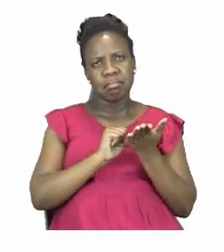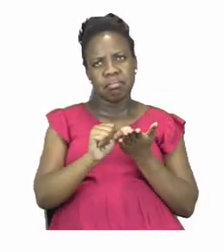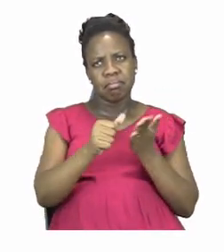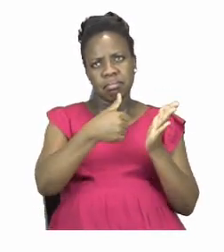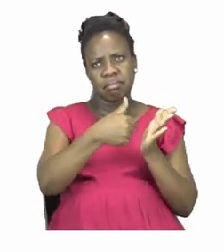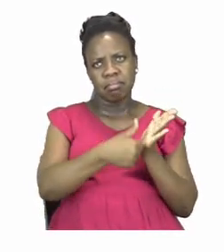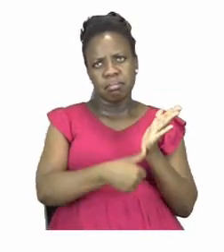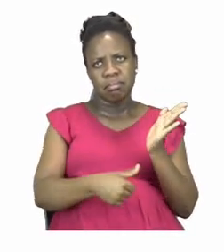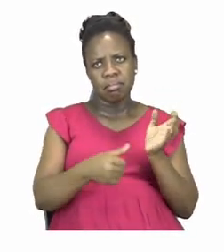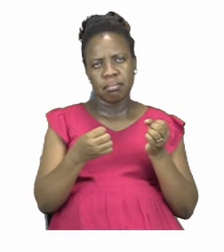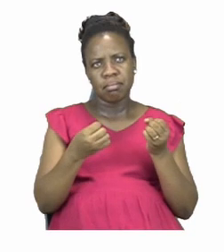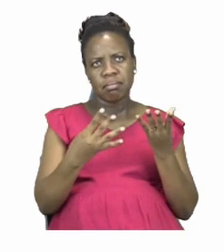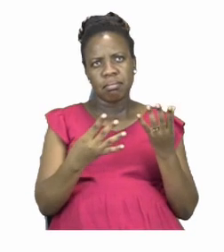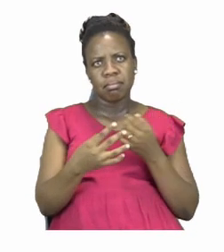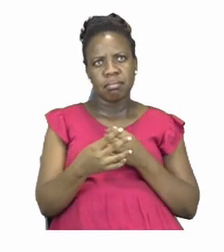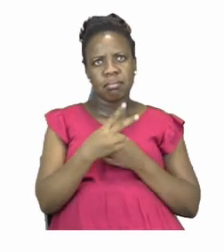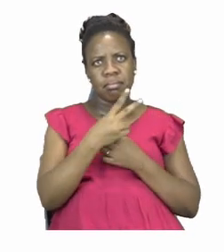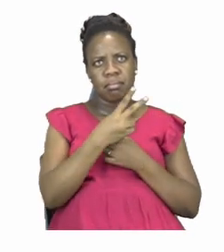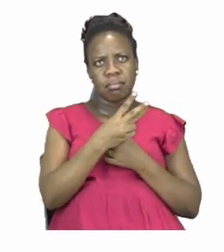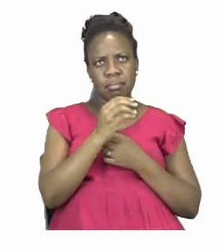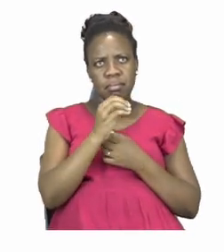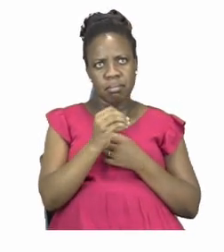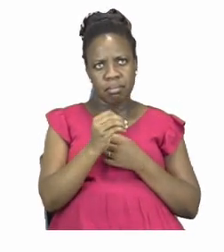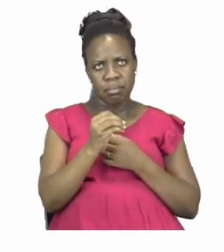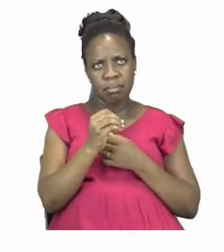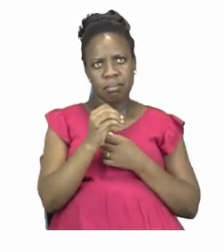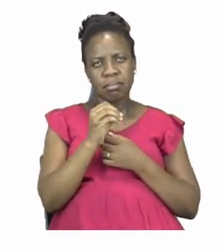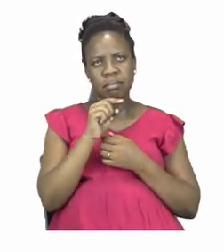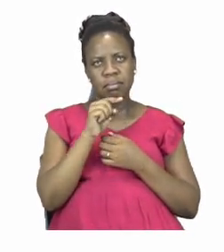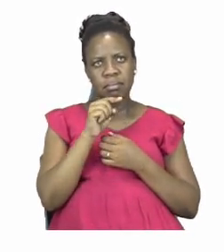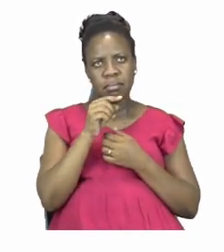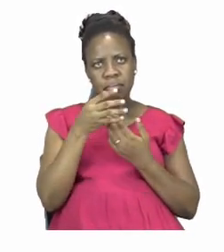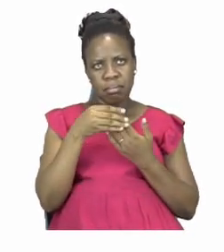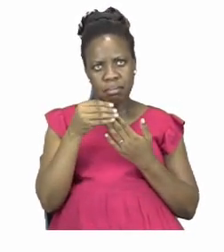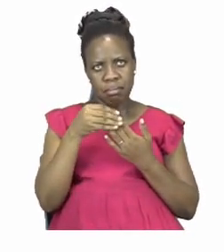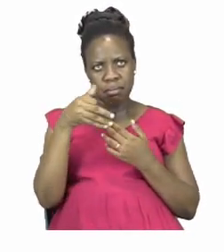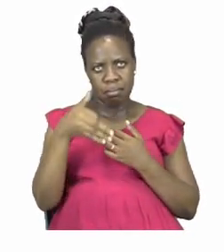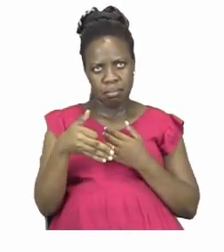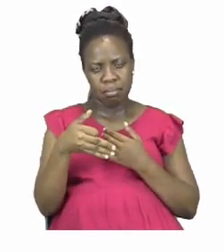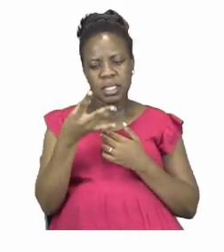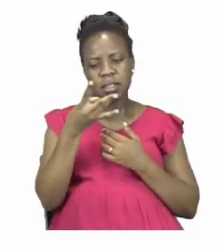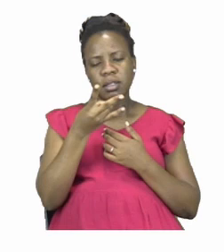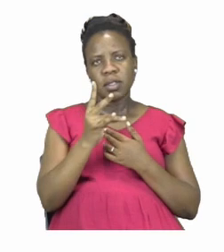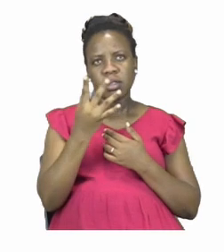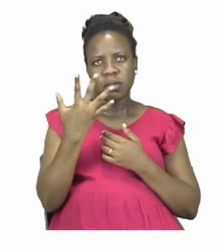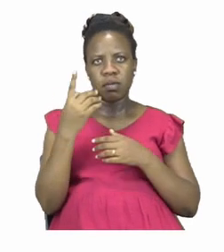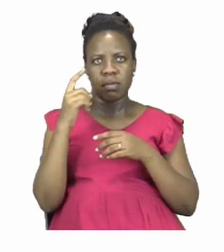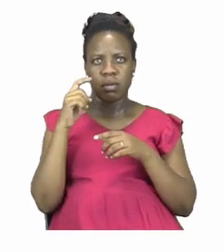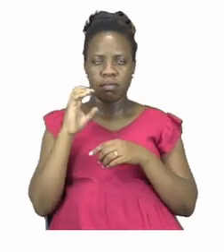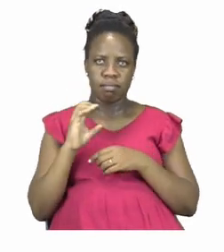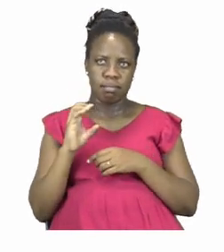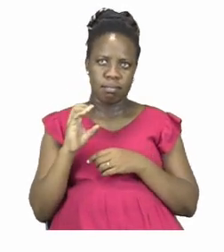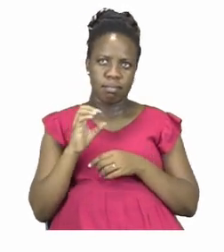price, and the price is 20 Namibian dollars and 75 cents. Now here